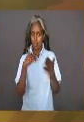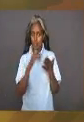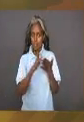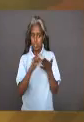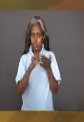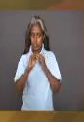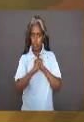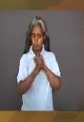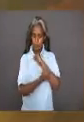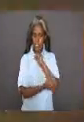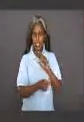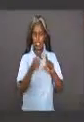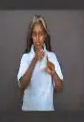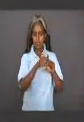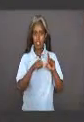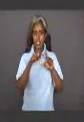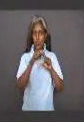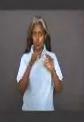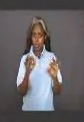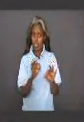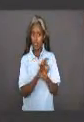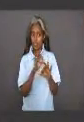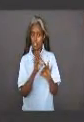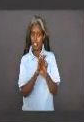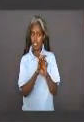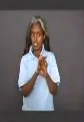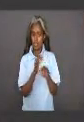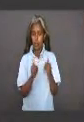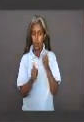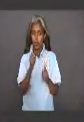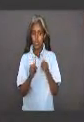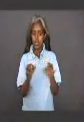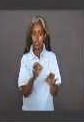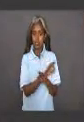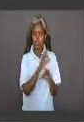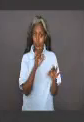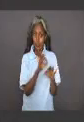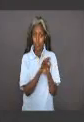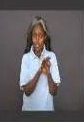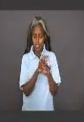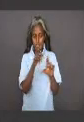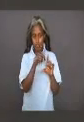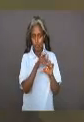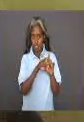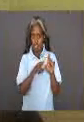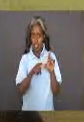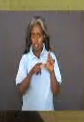of basic trigonometric functions, which are the functions of